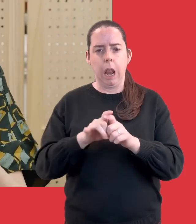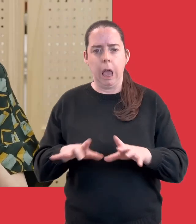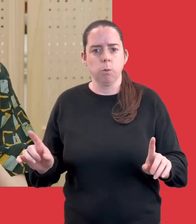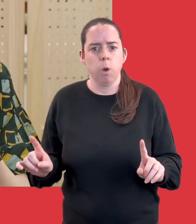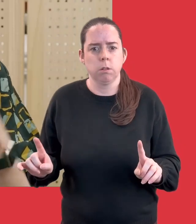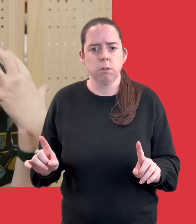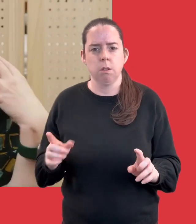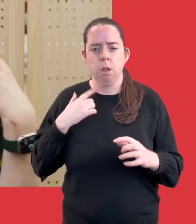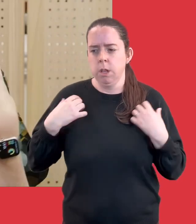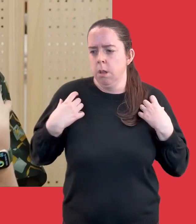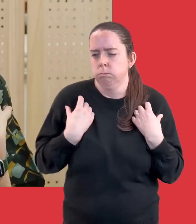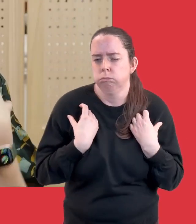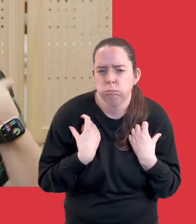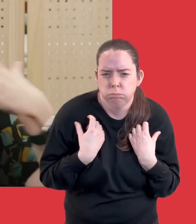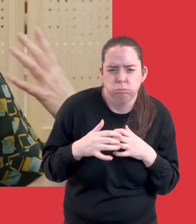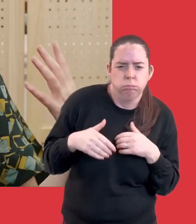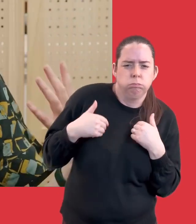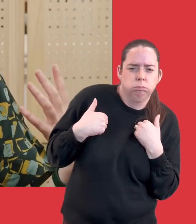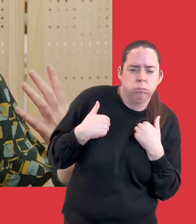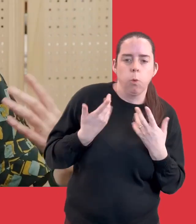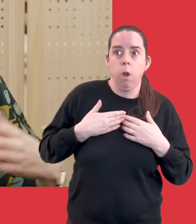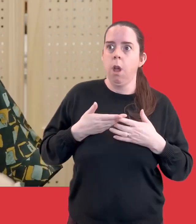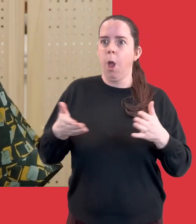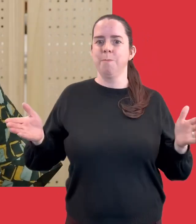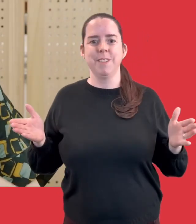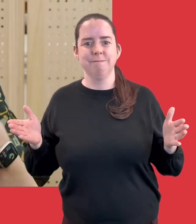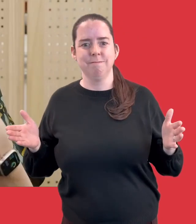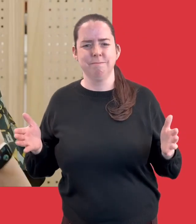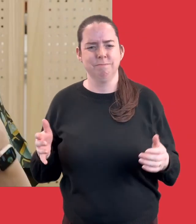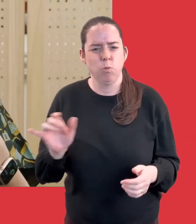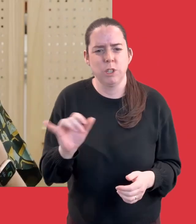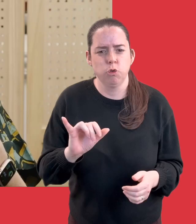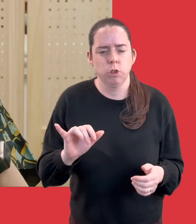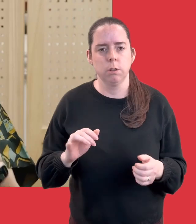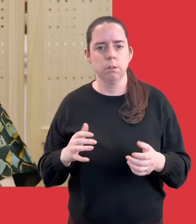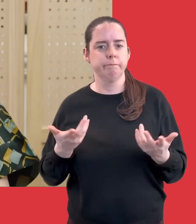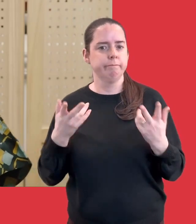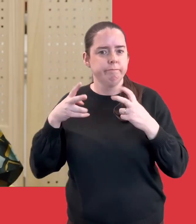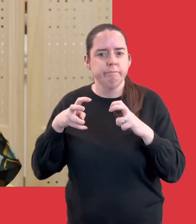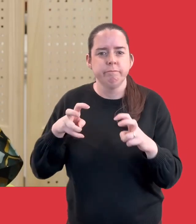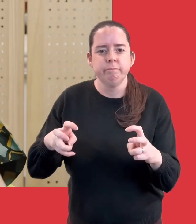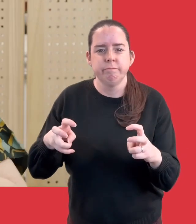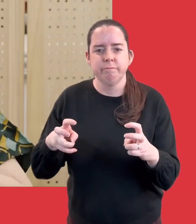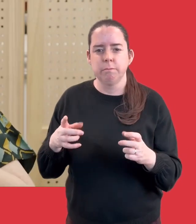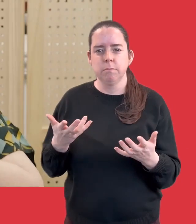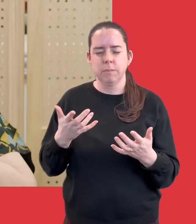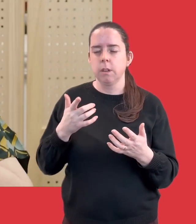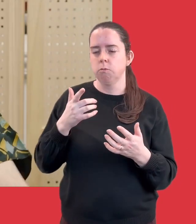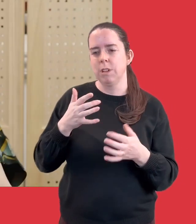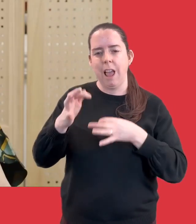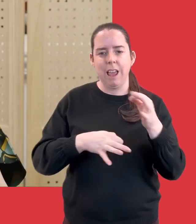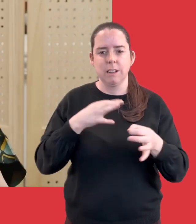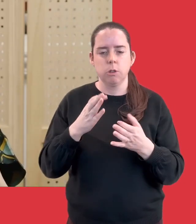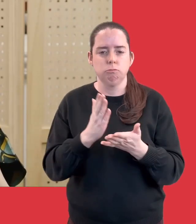spine like? Are they very sort of closed off? Are they very, very open? Exploring those quite simple things can be a